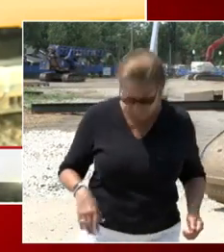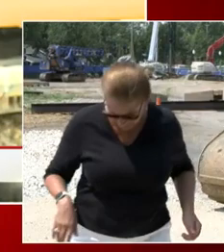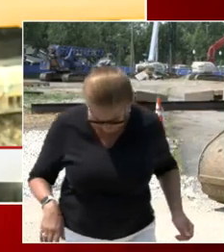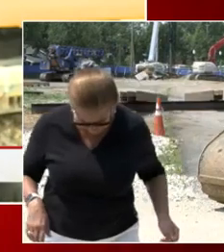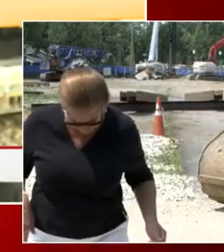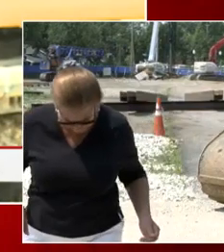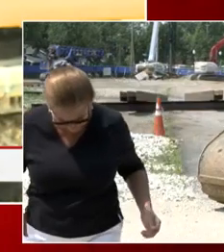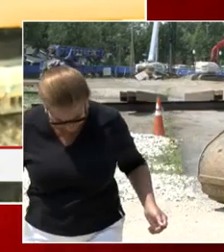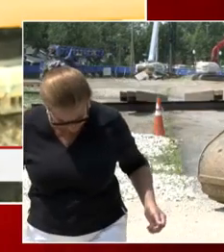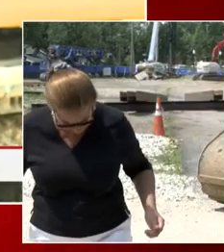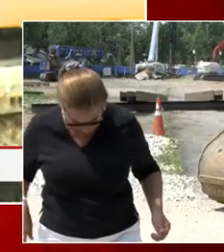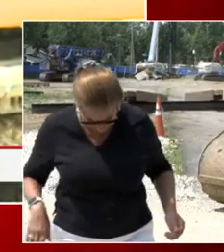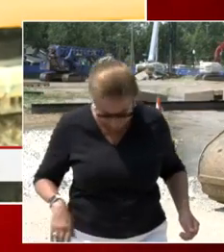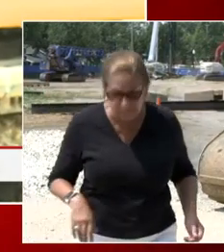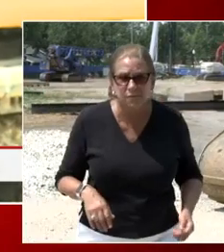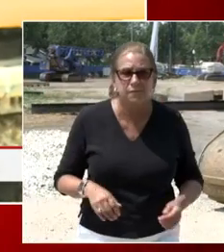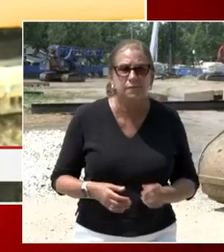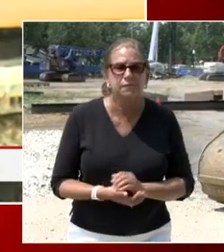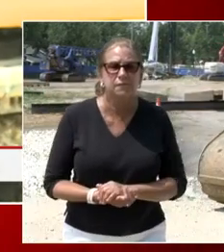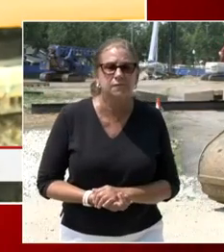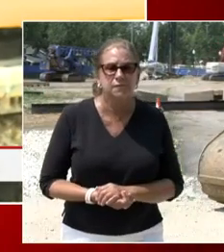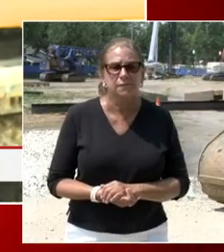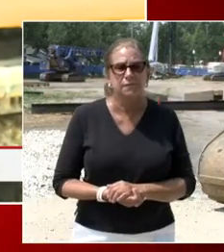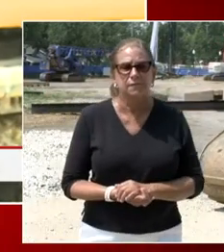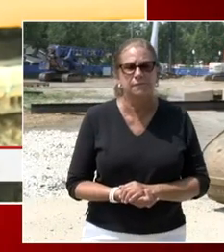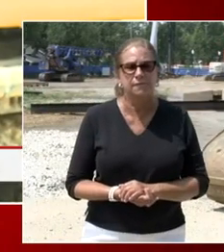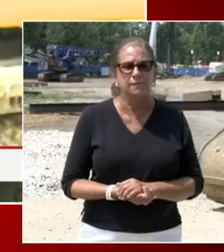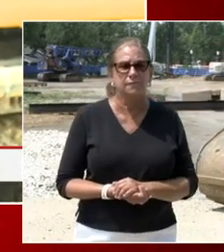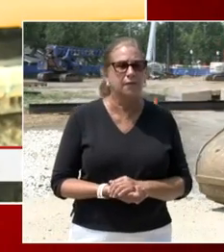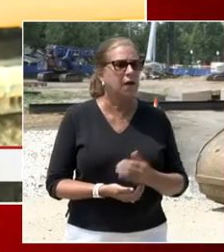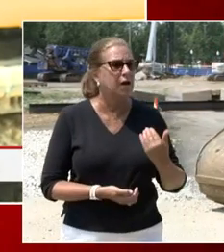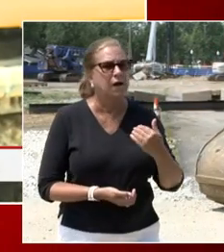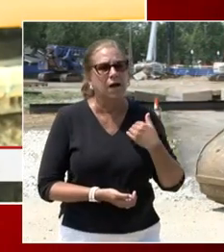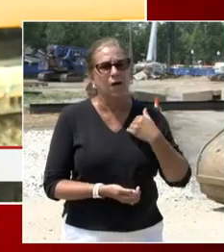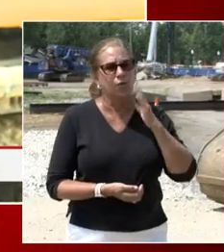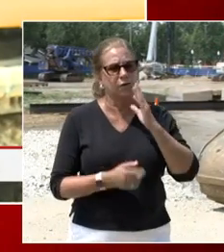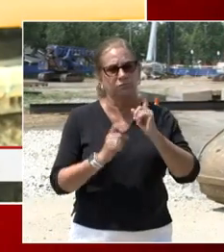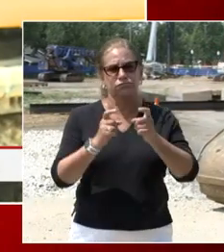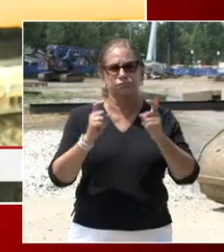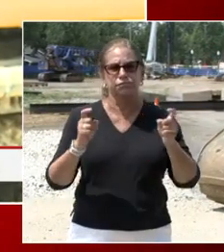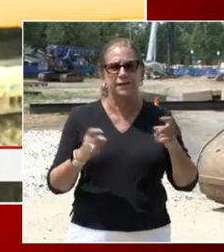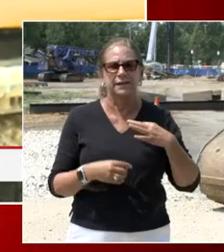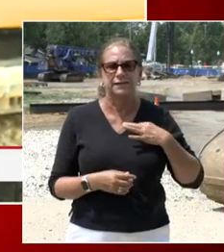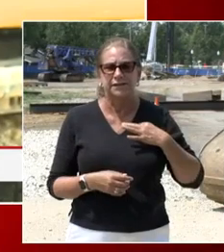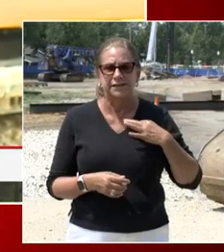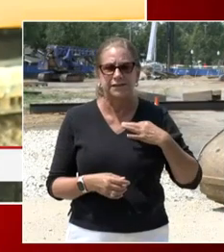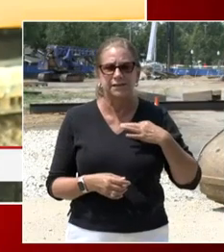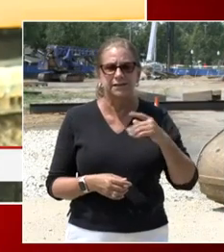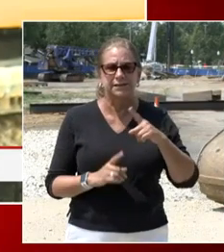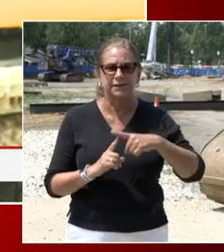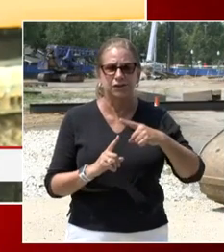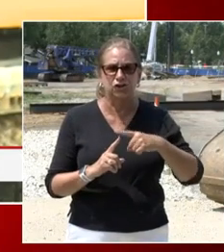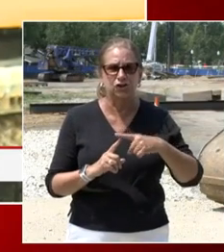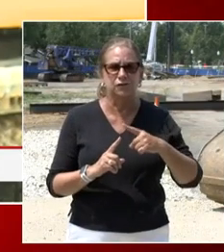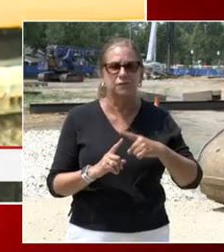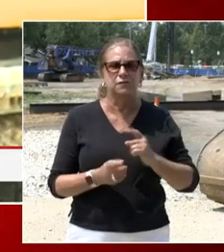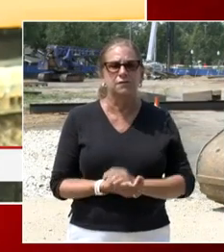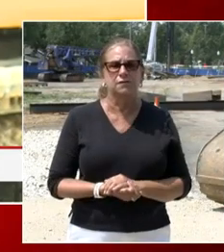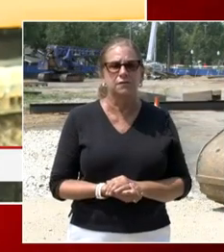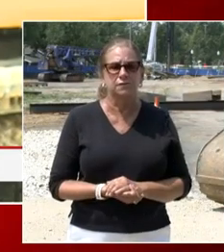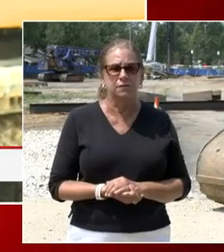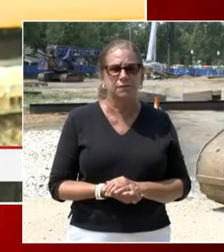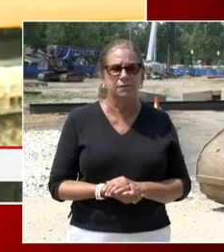the space. We see you and we need you. At Whitman-Walker, we are focused on advancing care, advocacy,